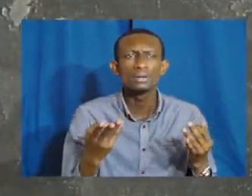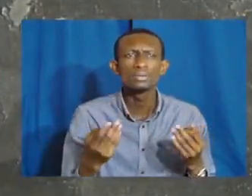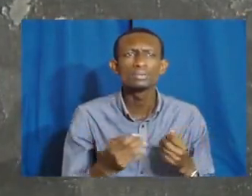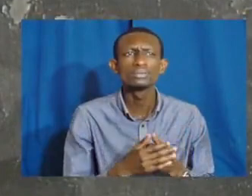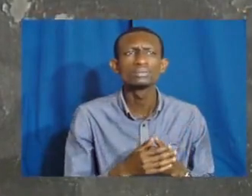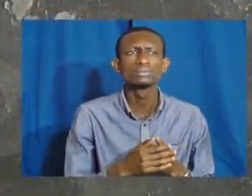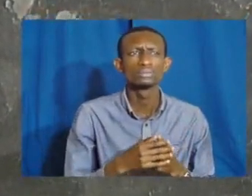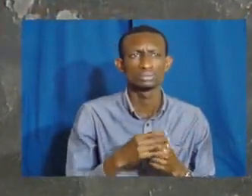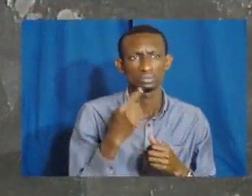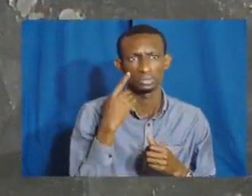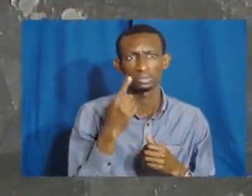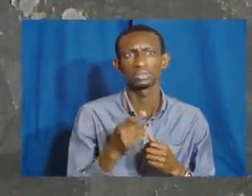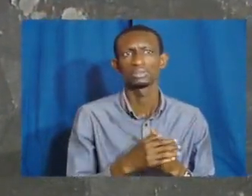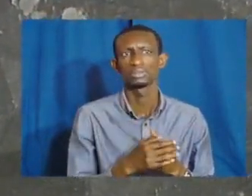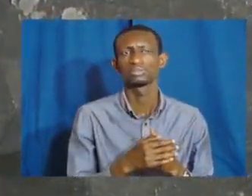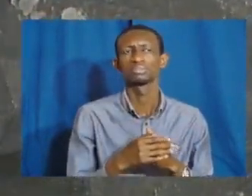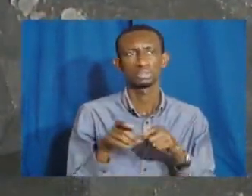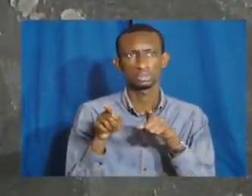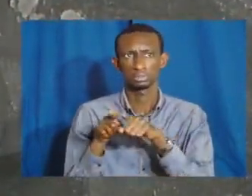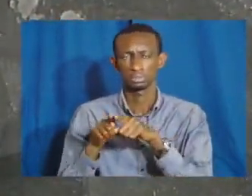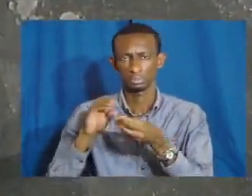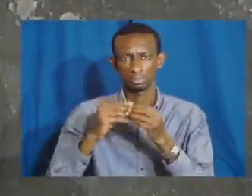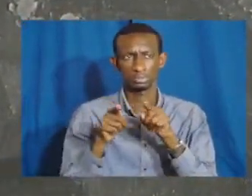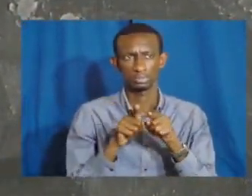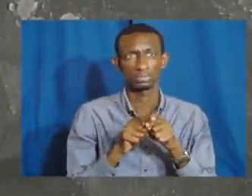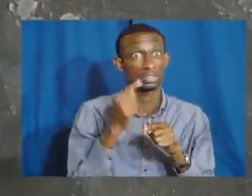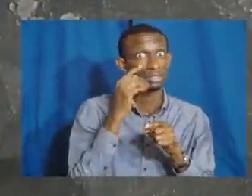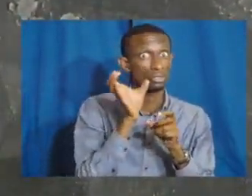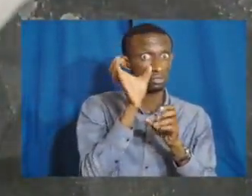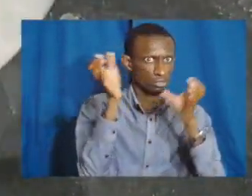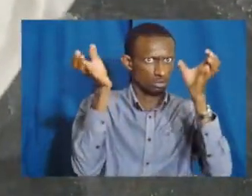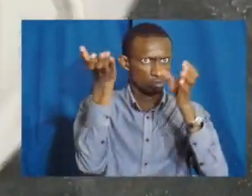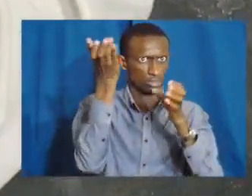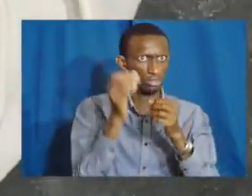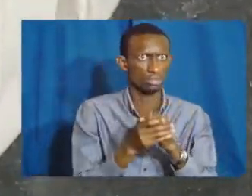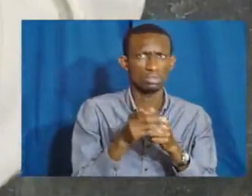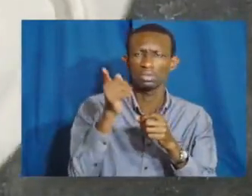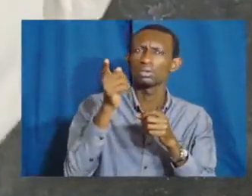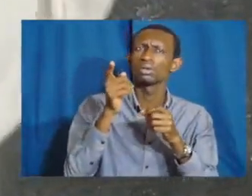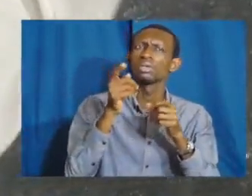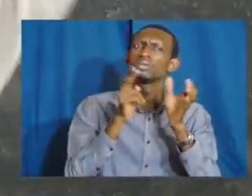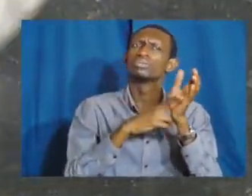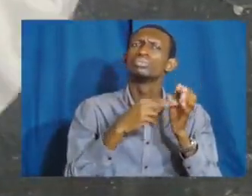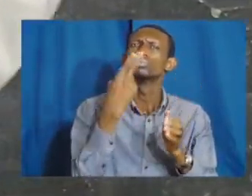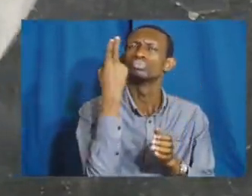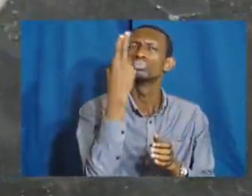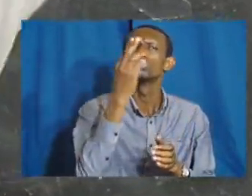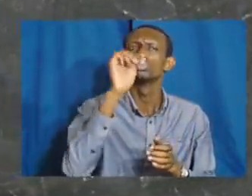of hydrogen atoms, they will be the same. So this compound, this 2-methyl, this is